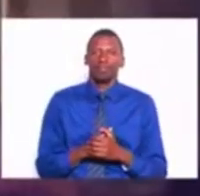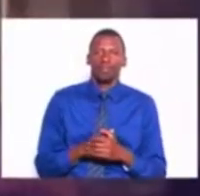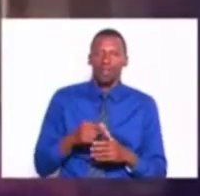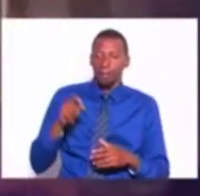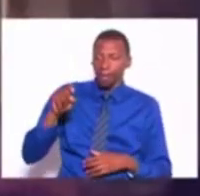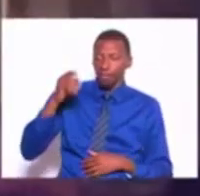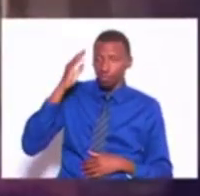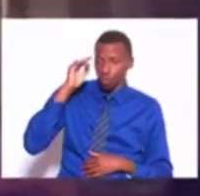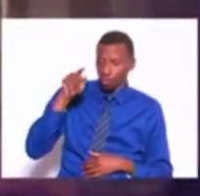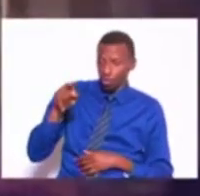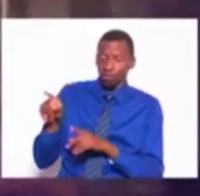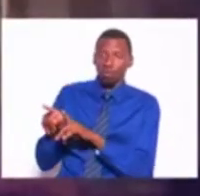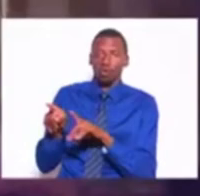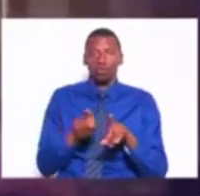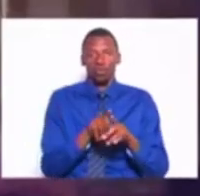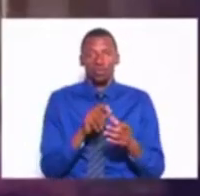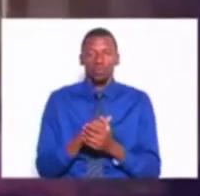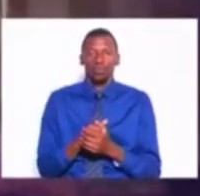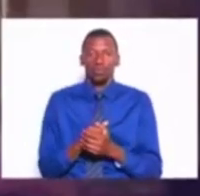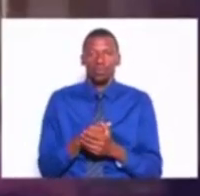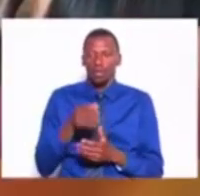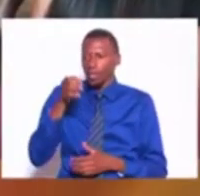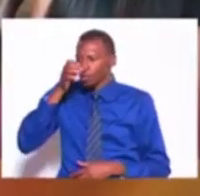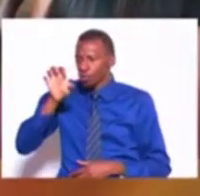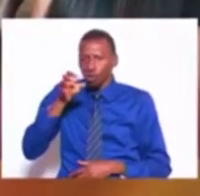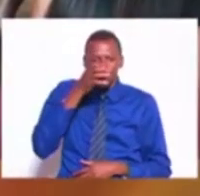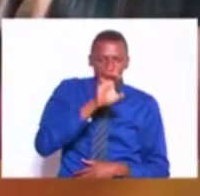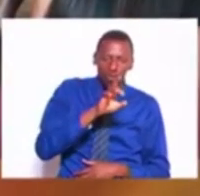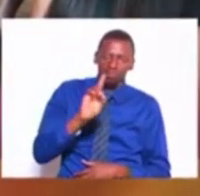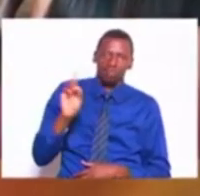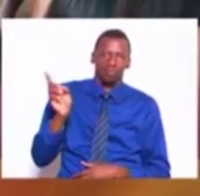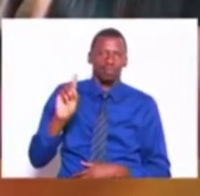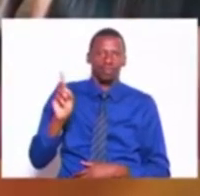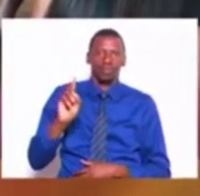also. Don't ignore this.